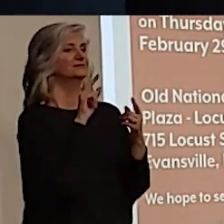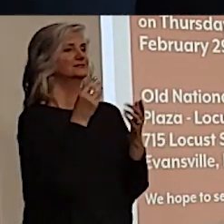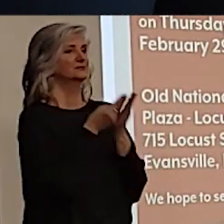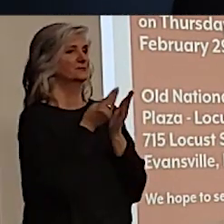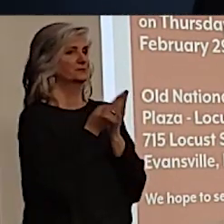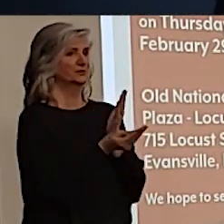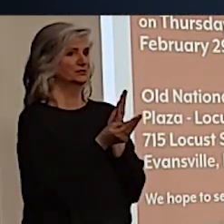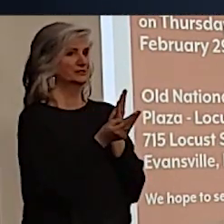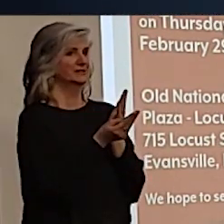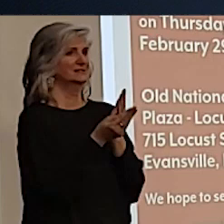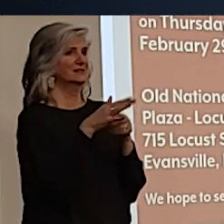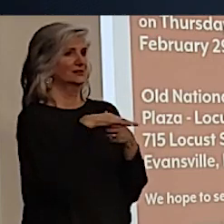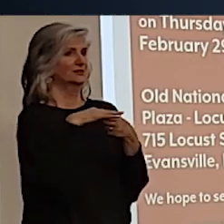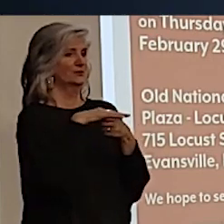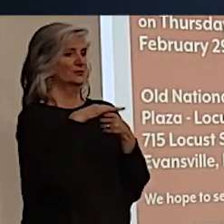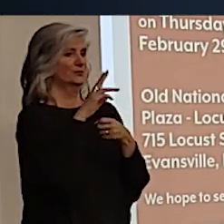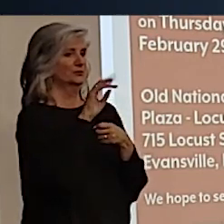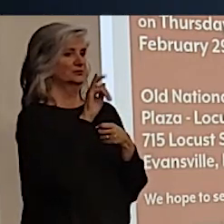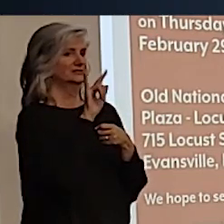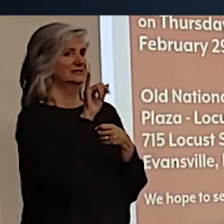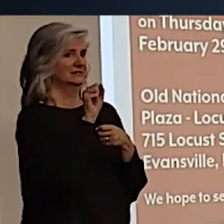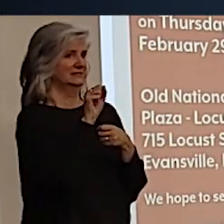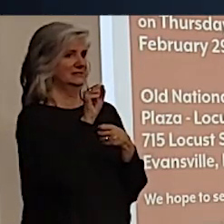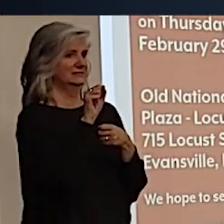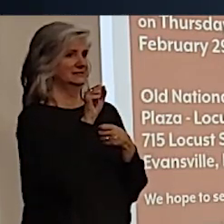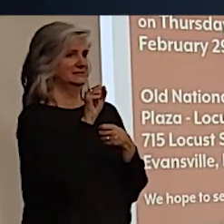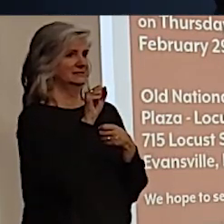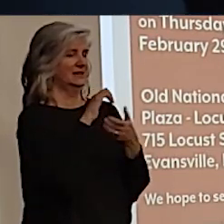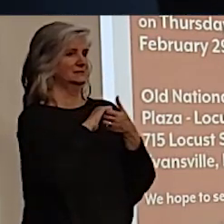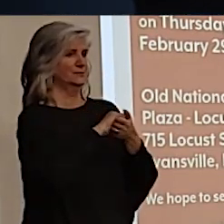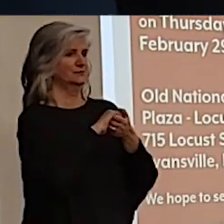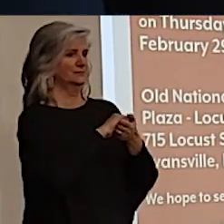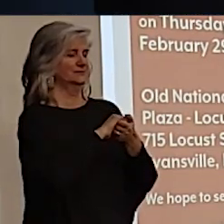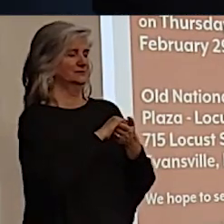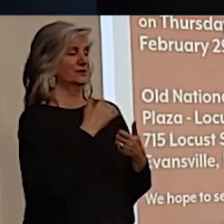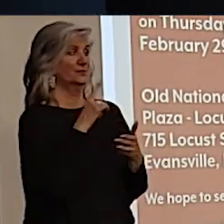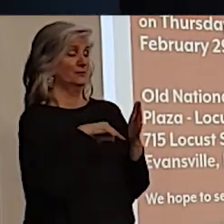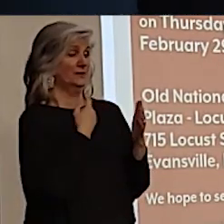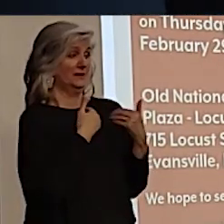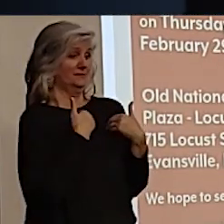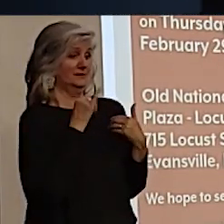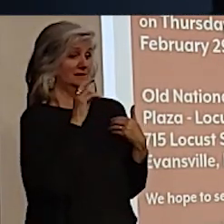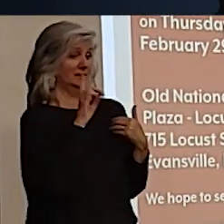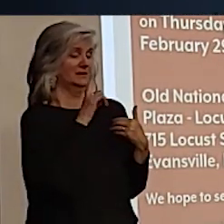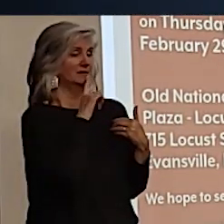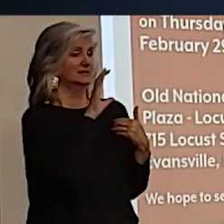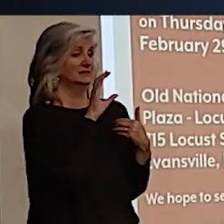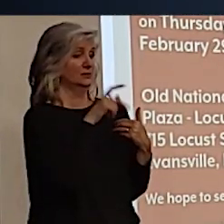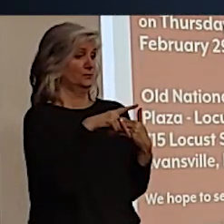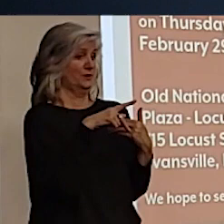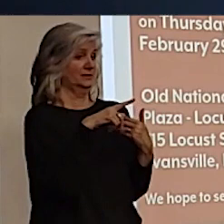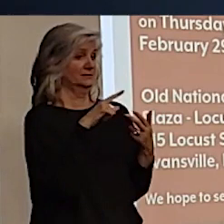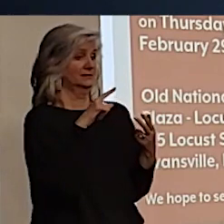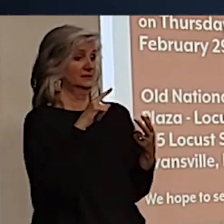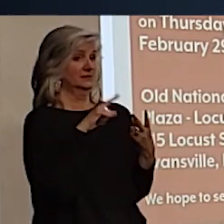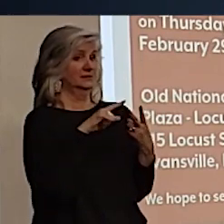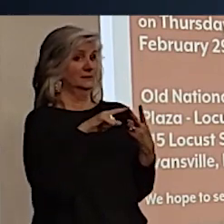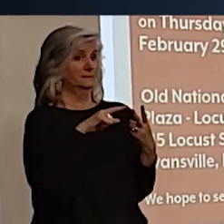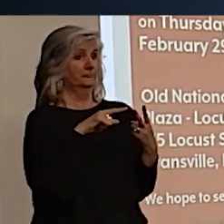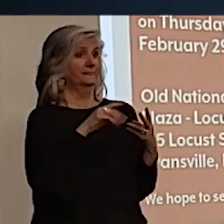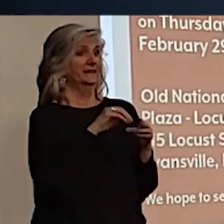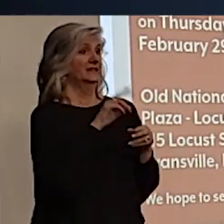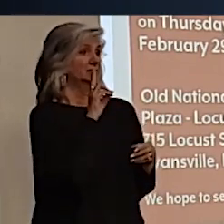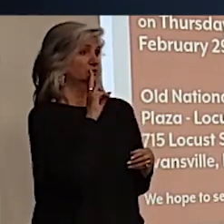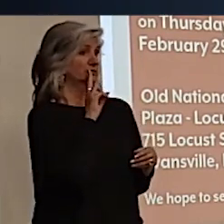purchase local utilities as affiliates. So what we have in Indiana is now CenterPoint, located in